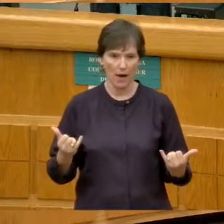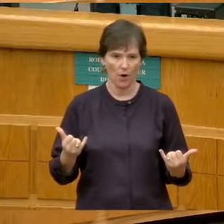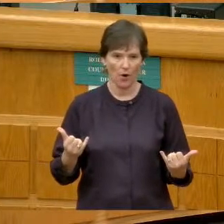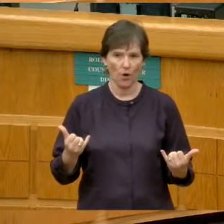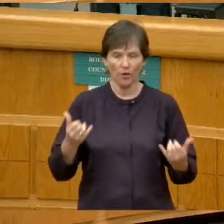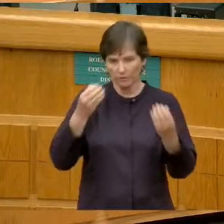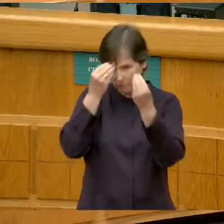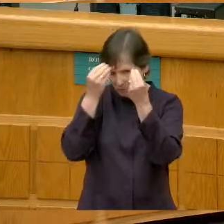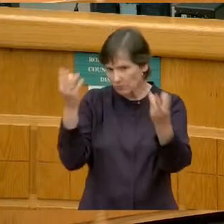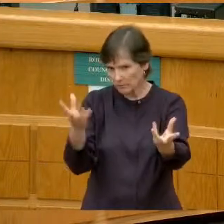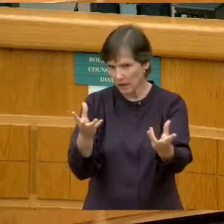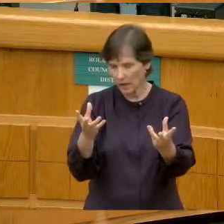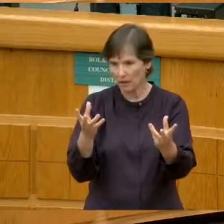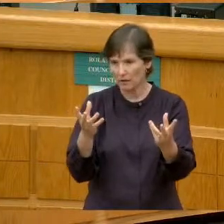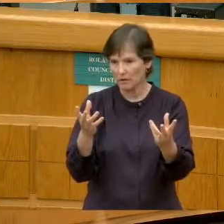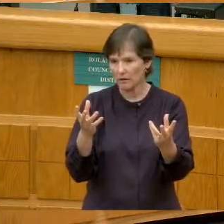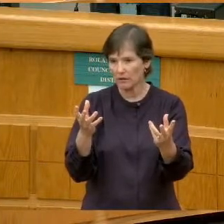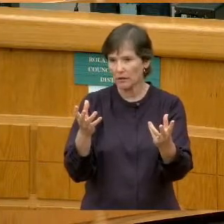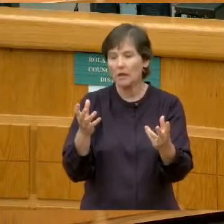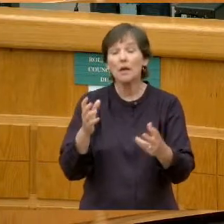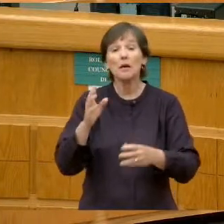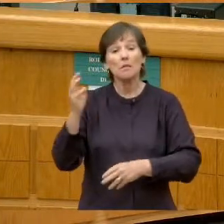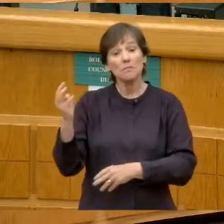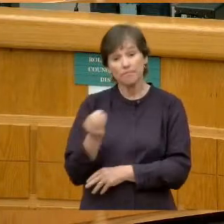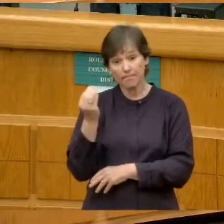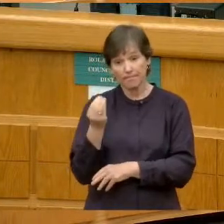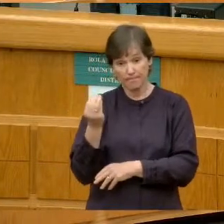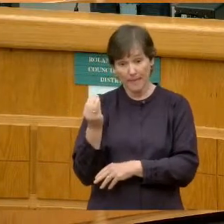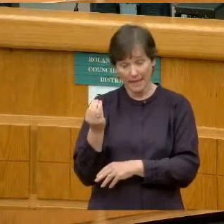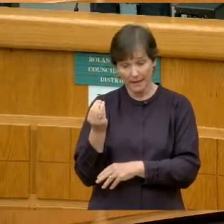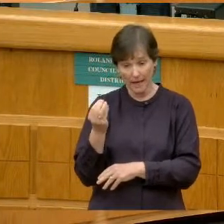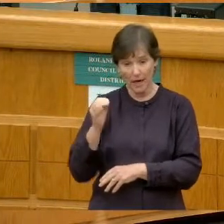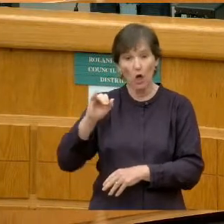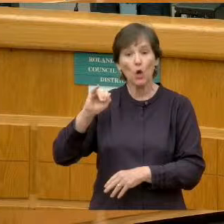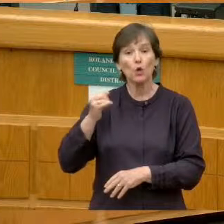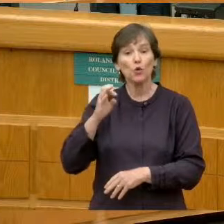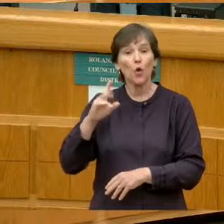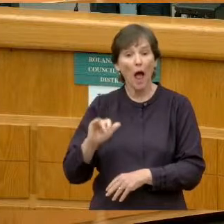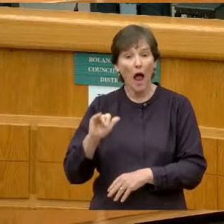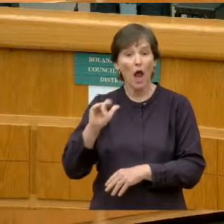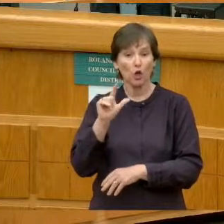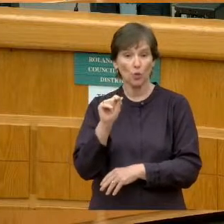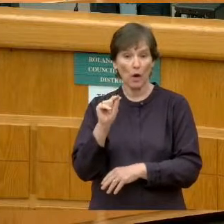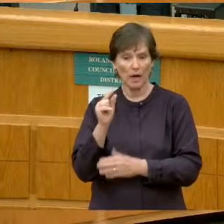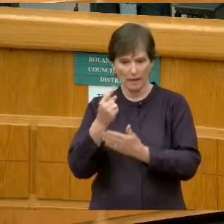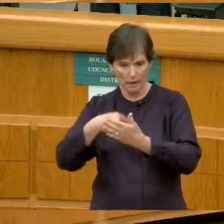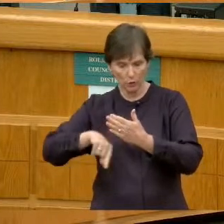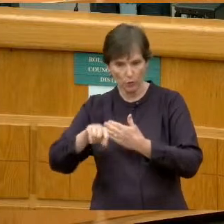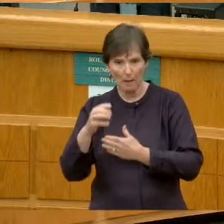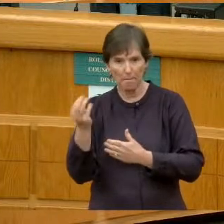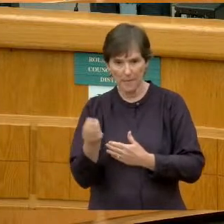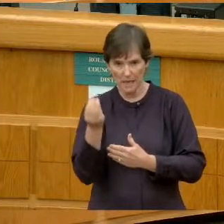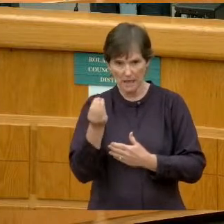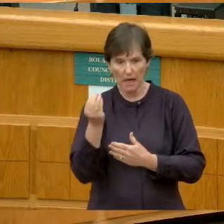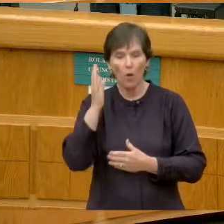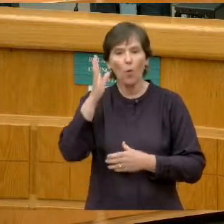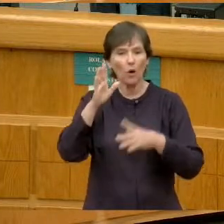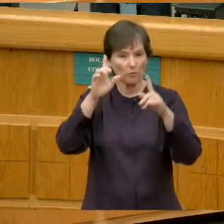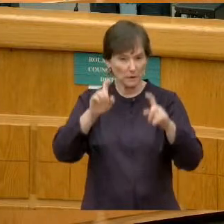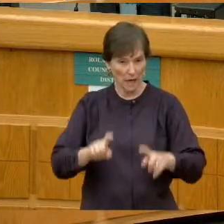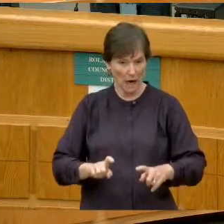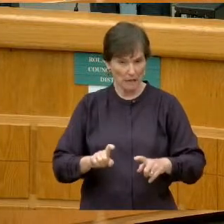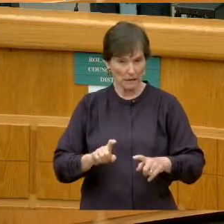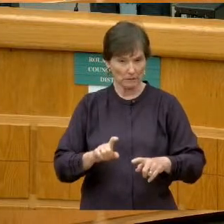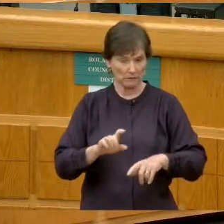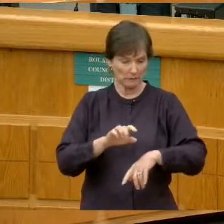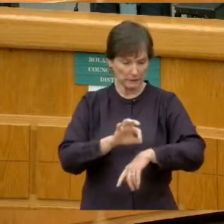let people know, that on Monday, July the 20th, there'll be testing from 9 to 12, at least